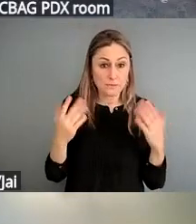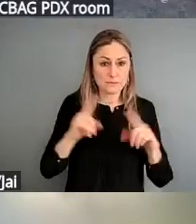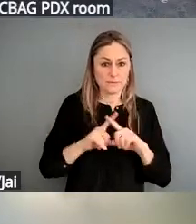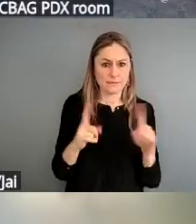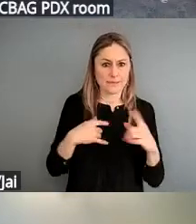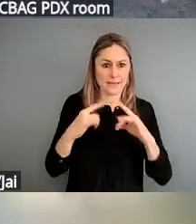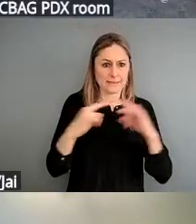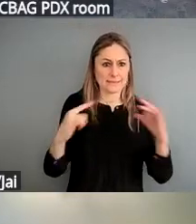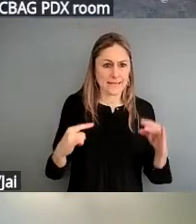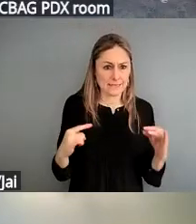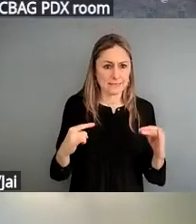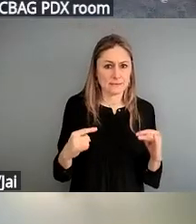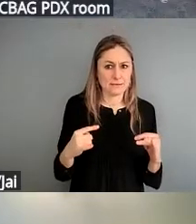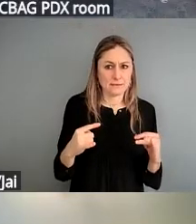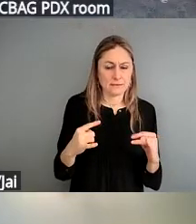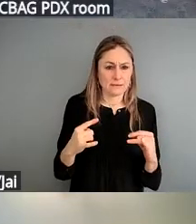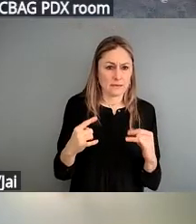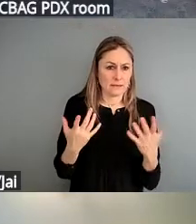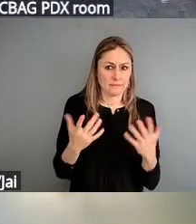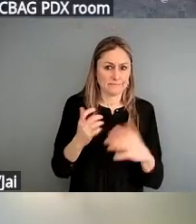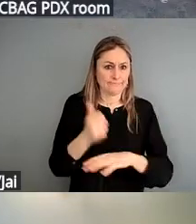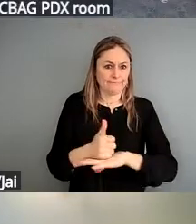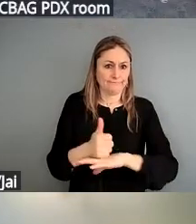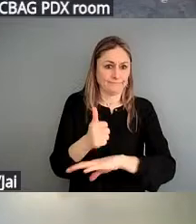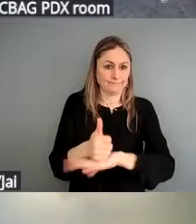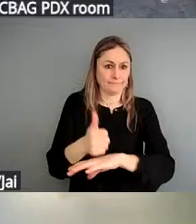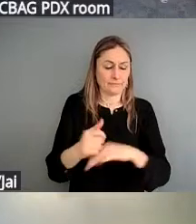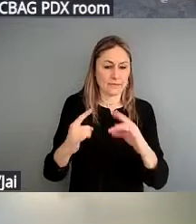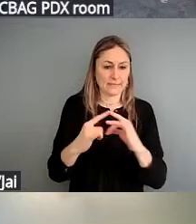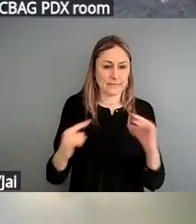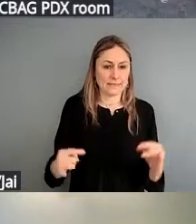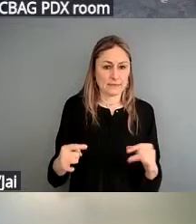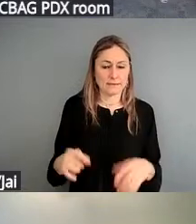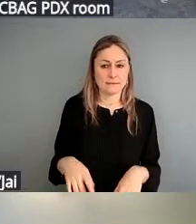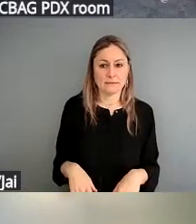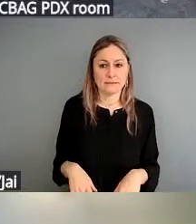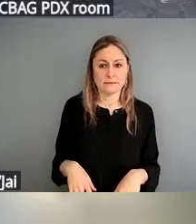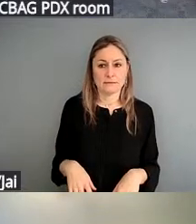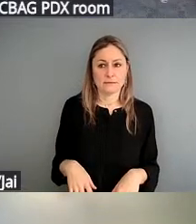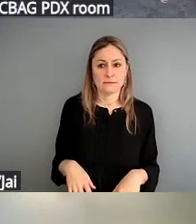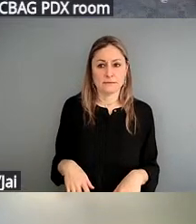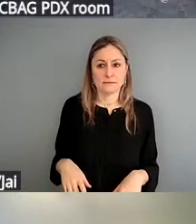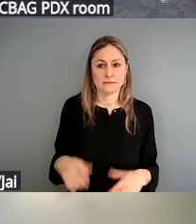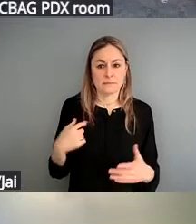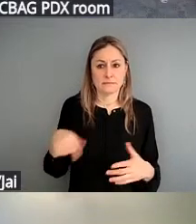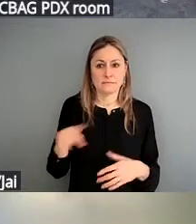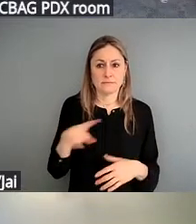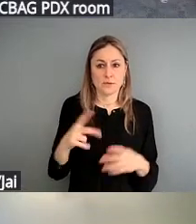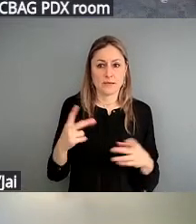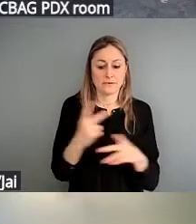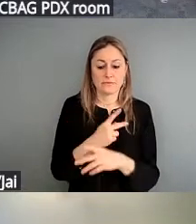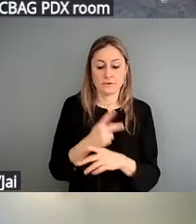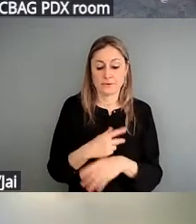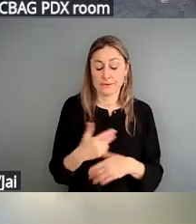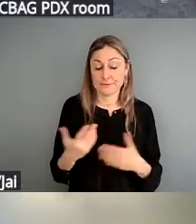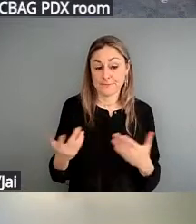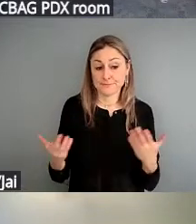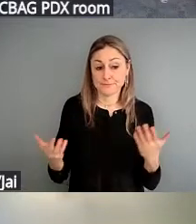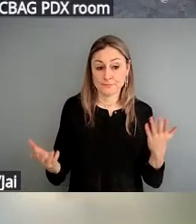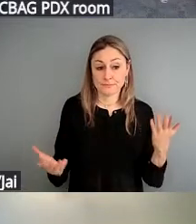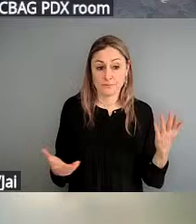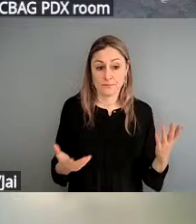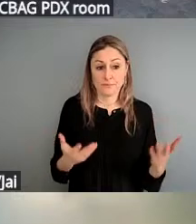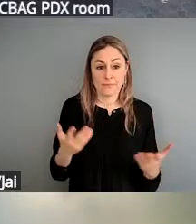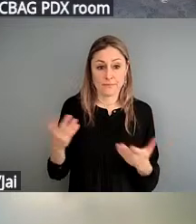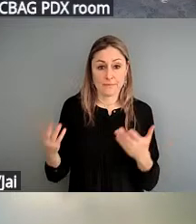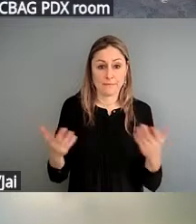the DOT right away, and we need to figure out, is a